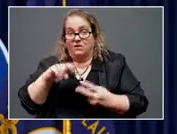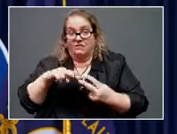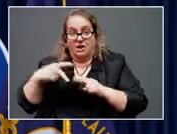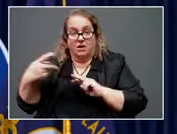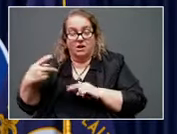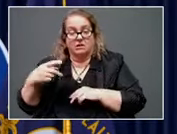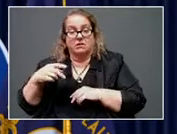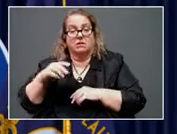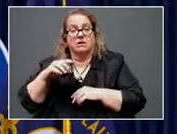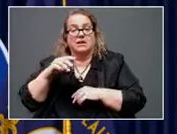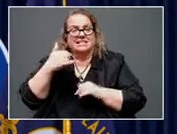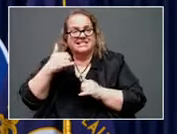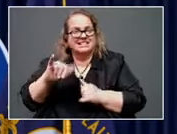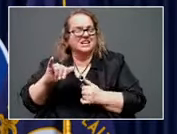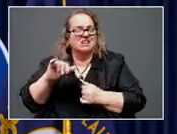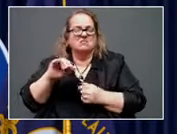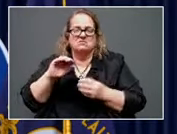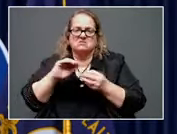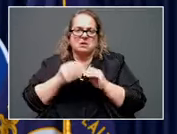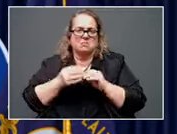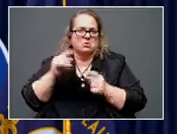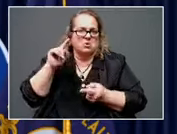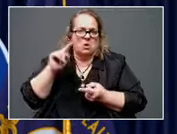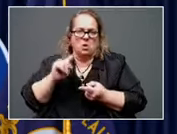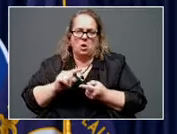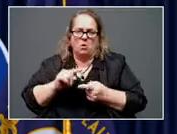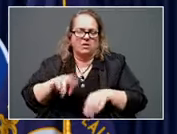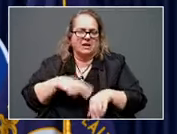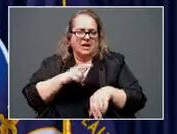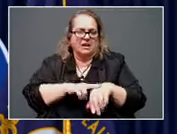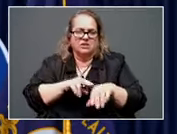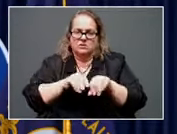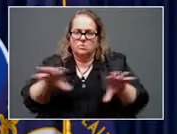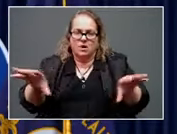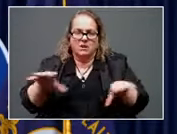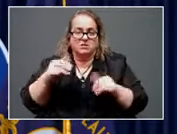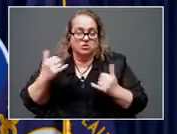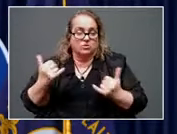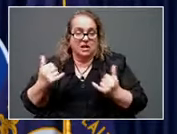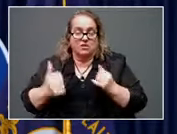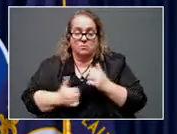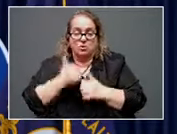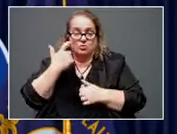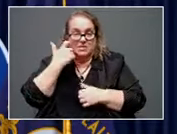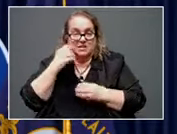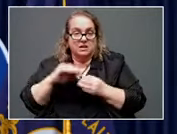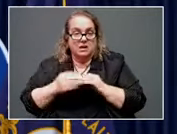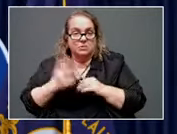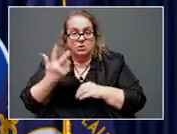digits nationwide. So as of today, the most recent number on the CDC's webpage is about 3.8%